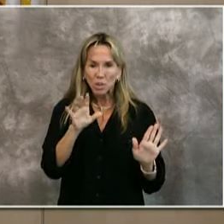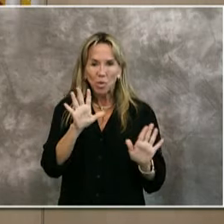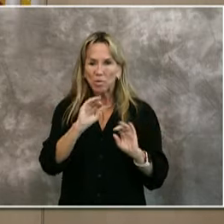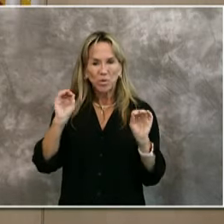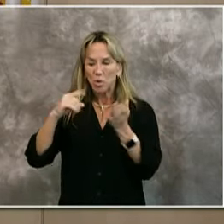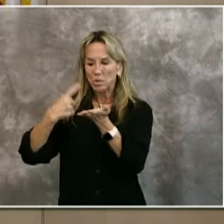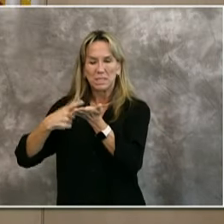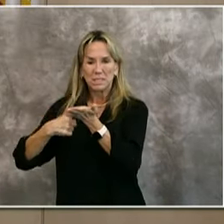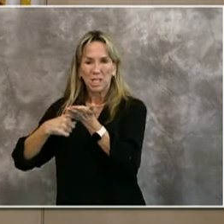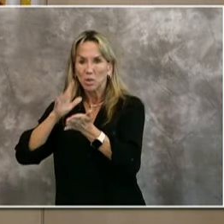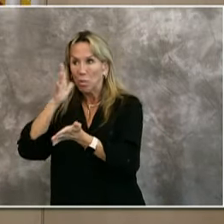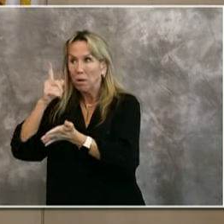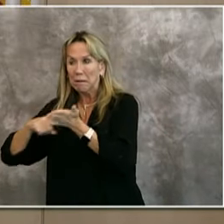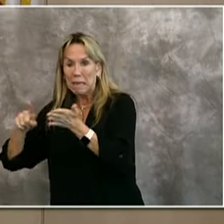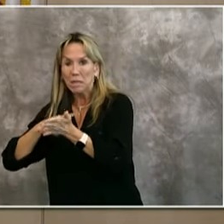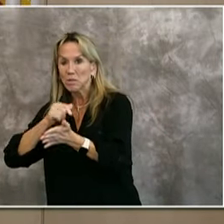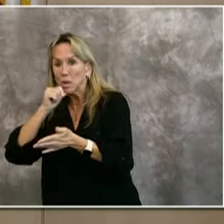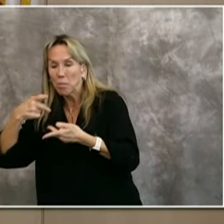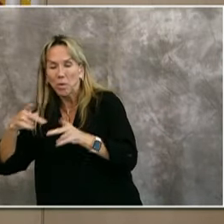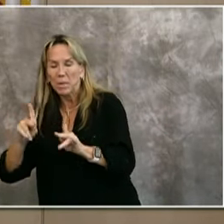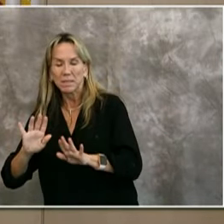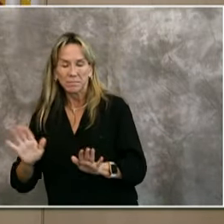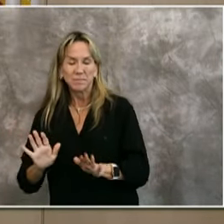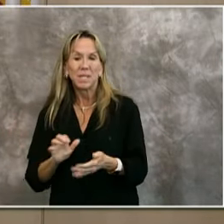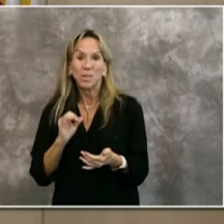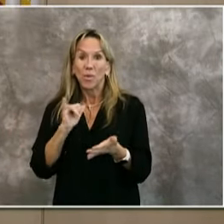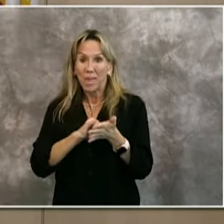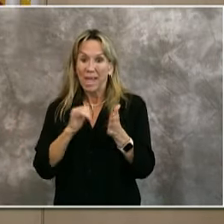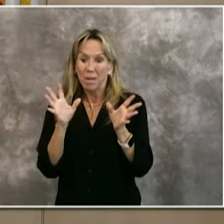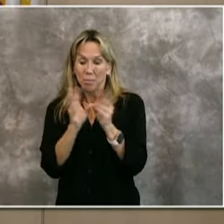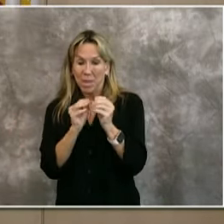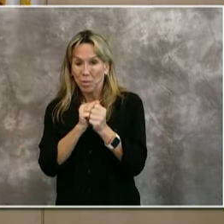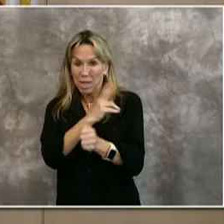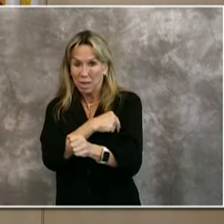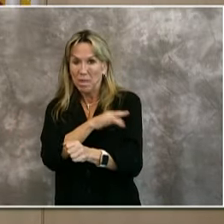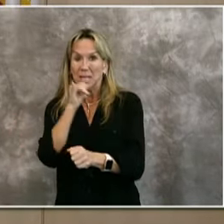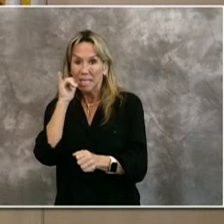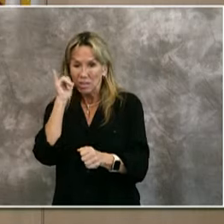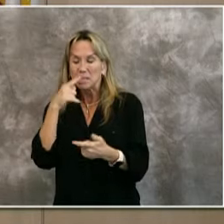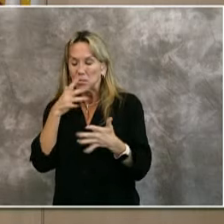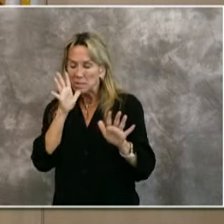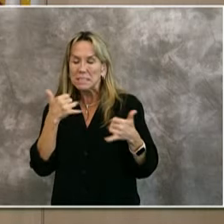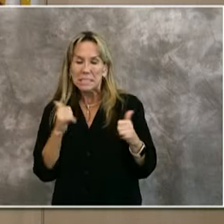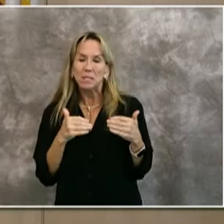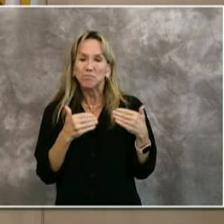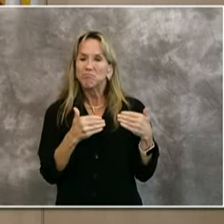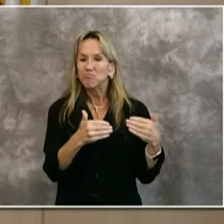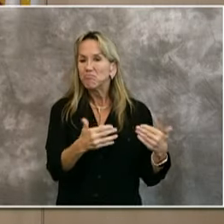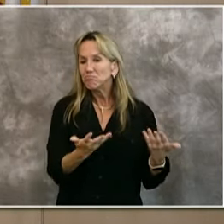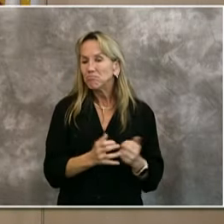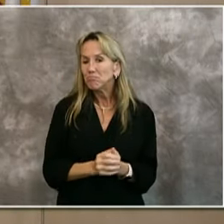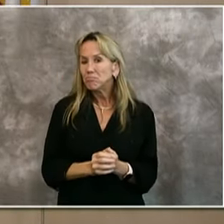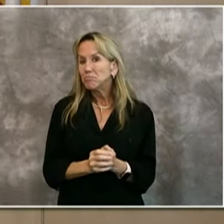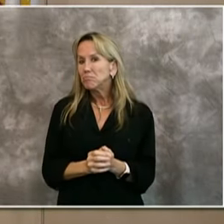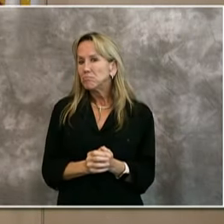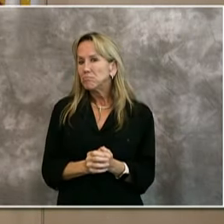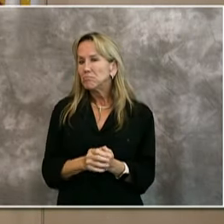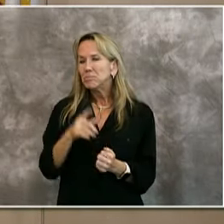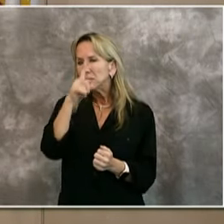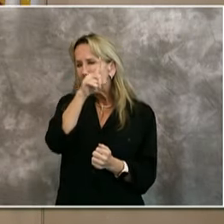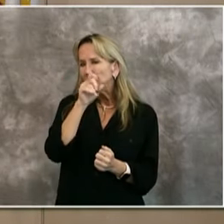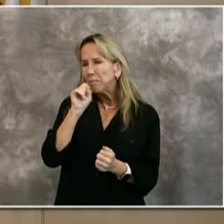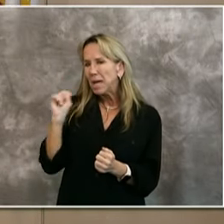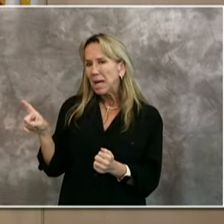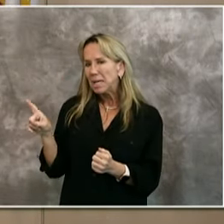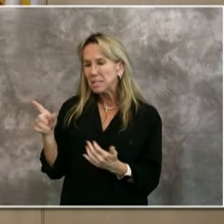out of our discussion with the hospitals yesterday. Is there a certain threshold